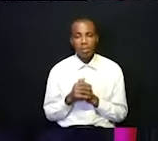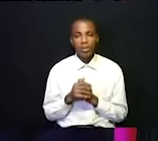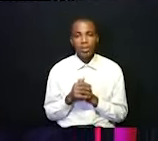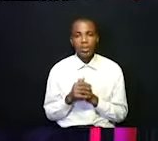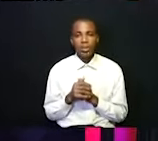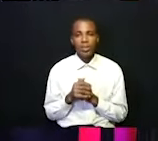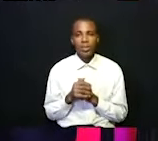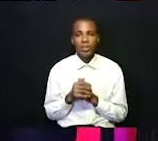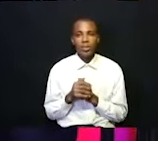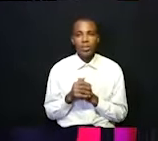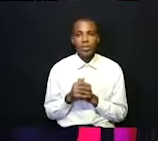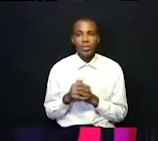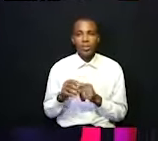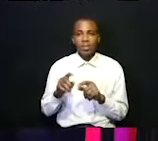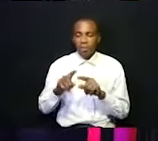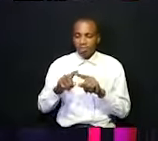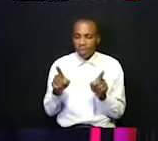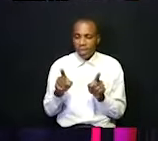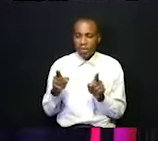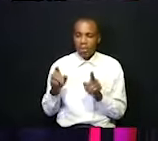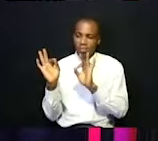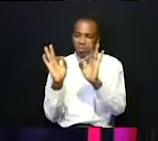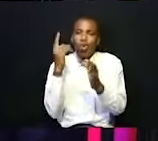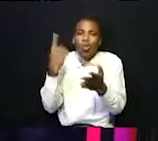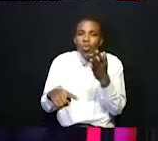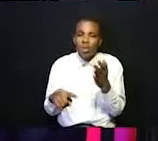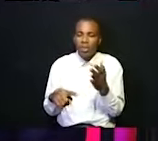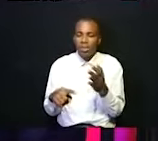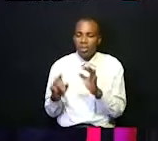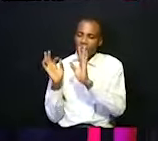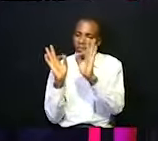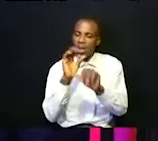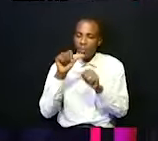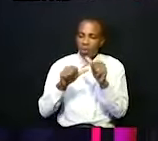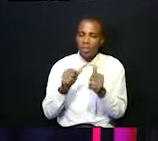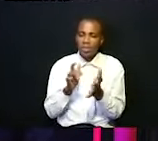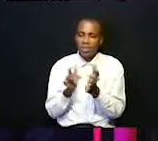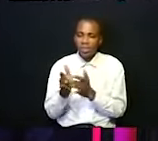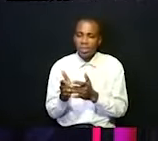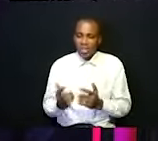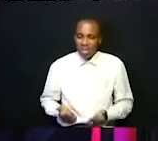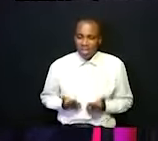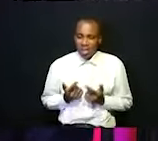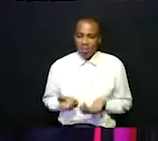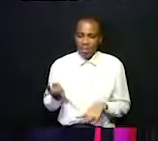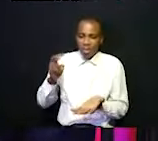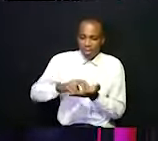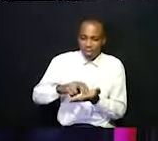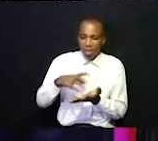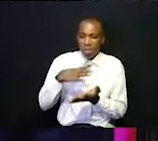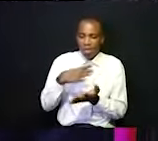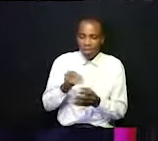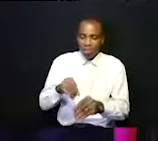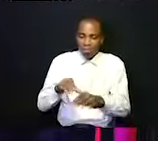Were to be witnesses of the life, the death, and the resurrection of Christ. That is